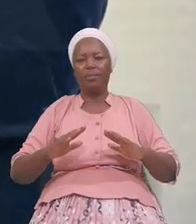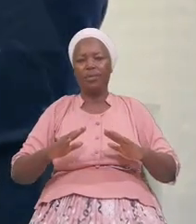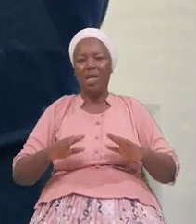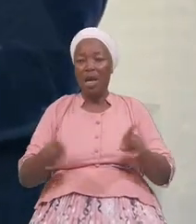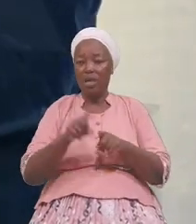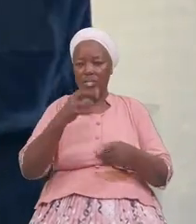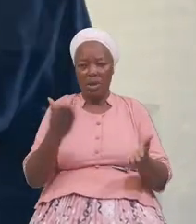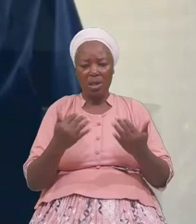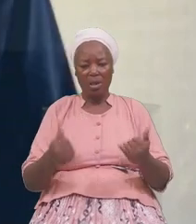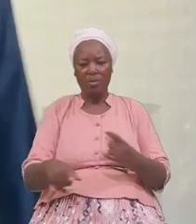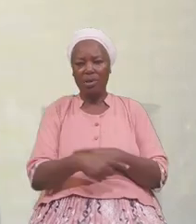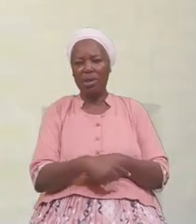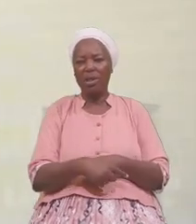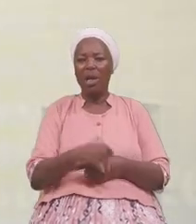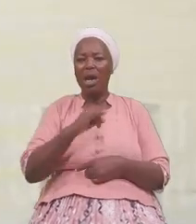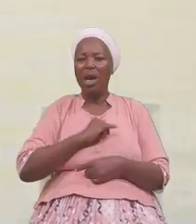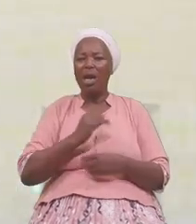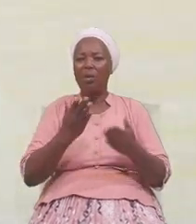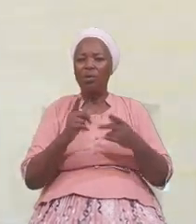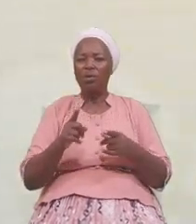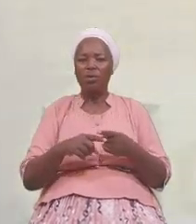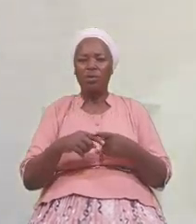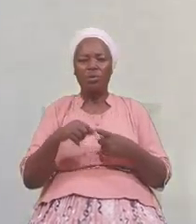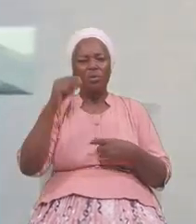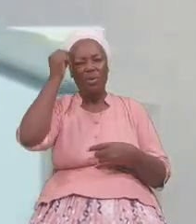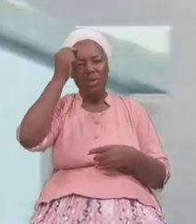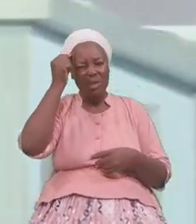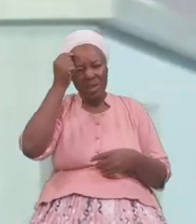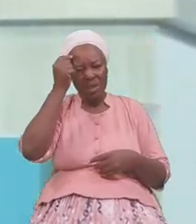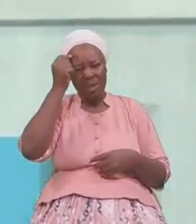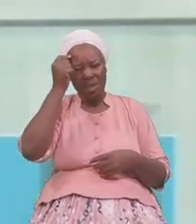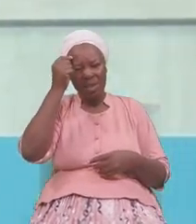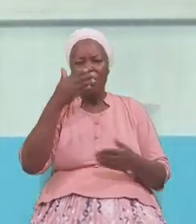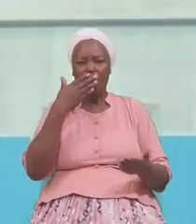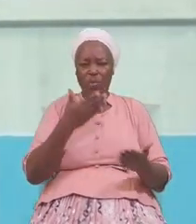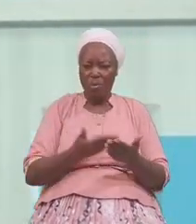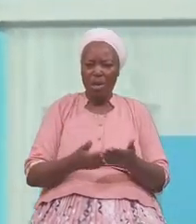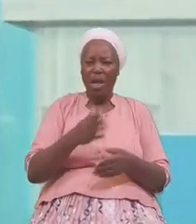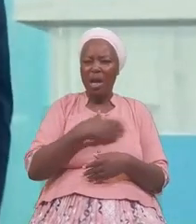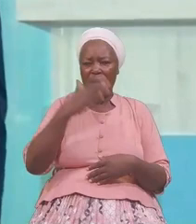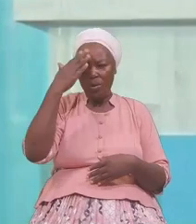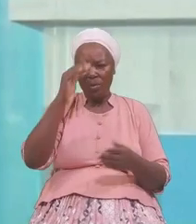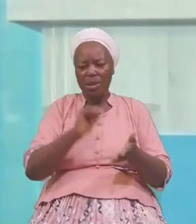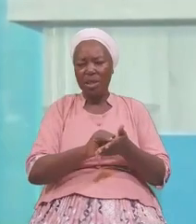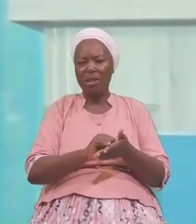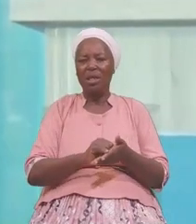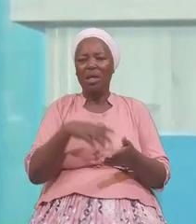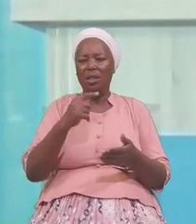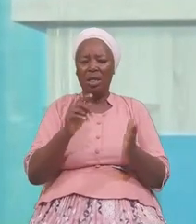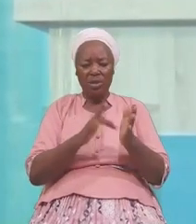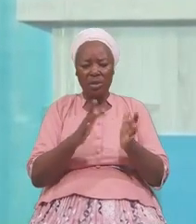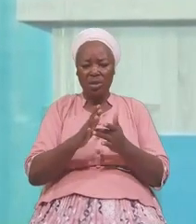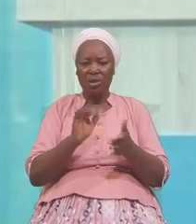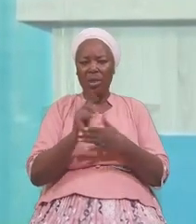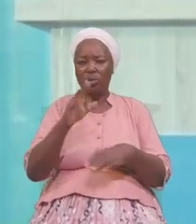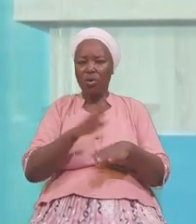here today, I want you to reset your thinking. I know that the Jesus you are calling